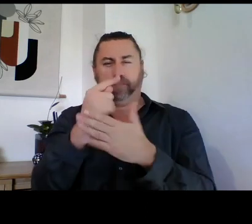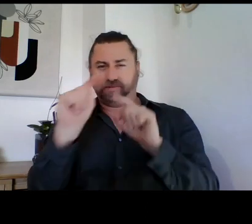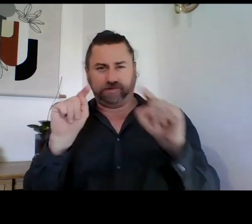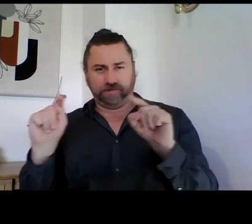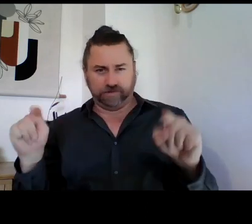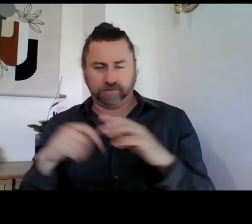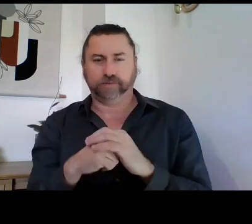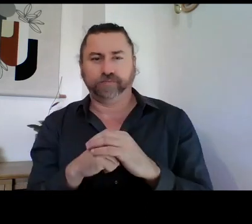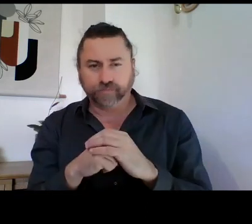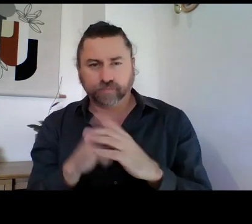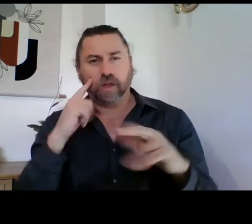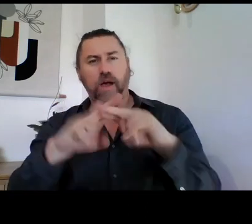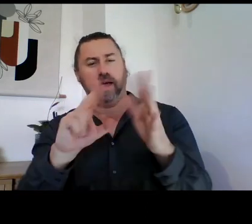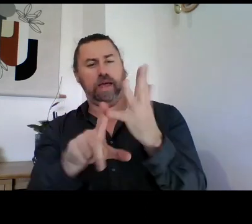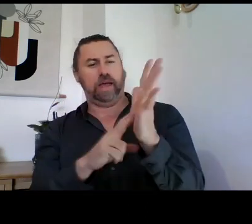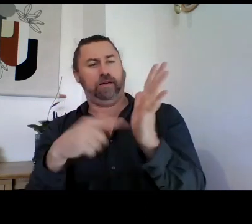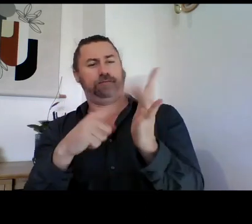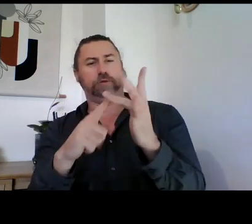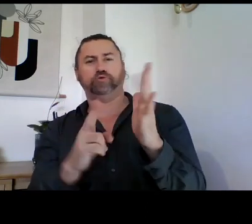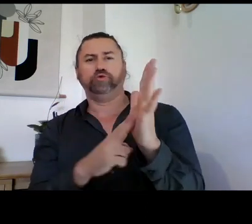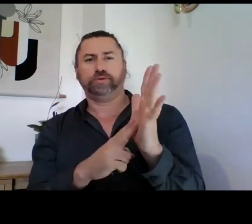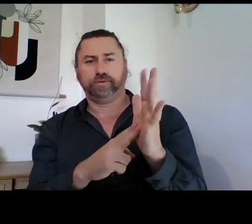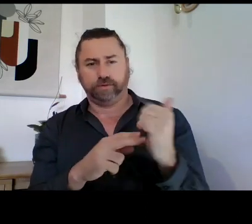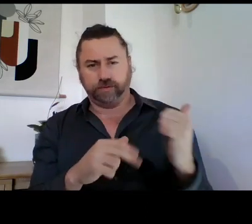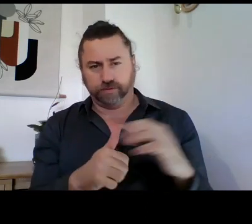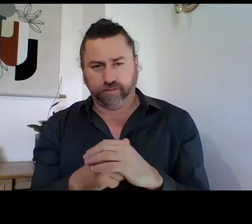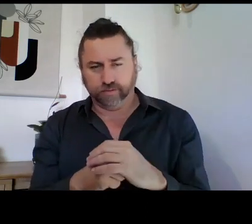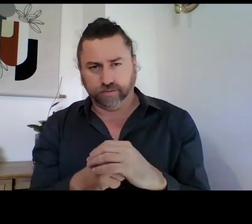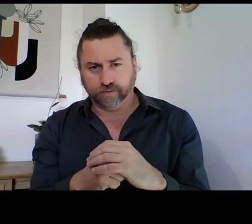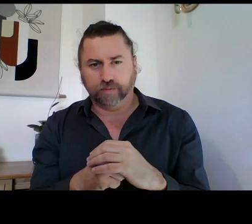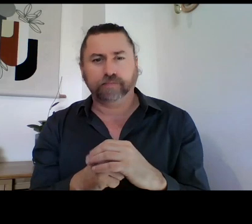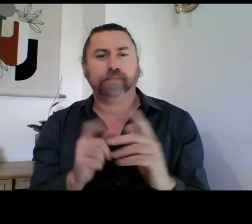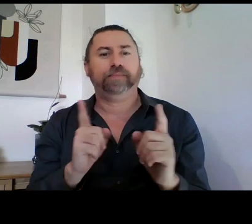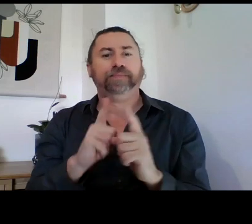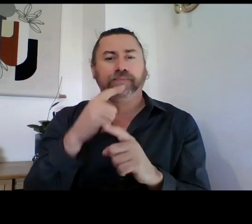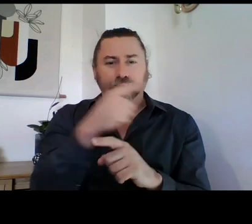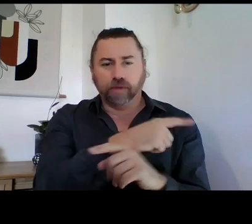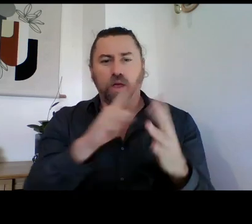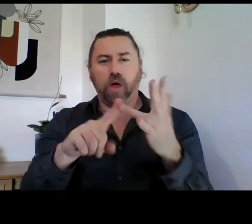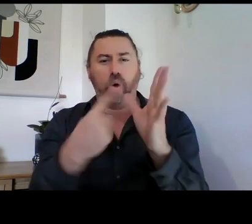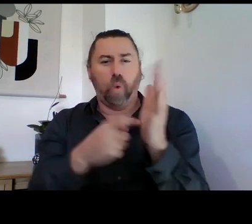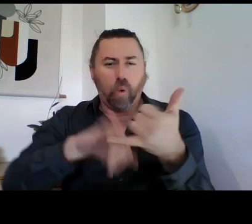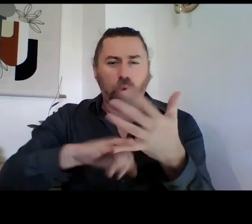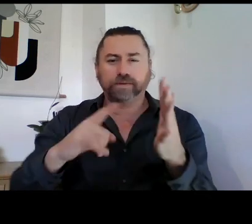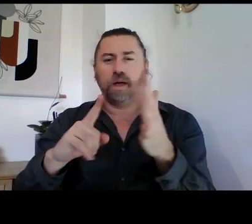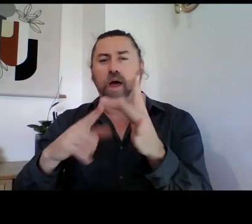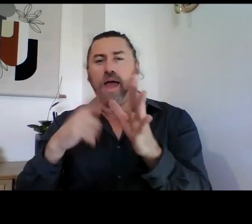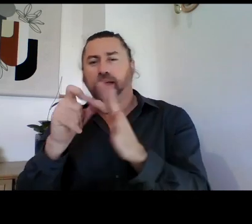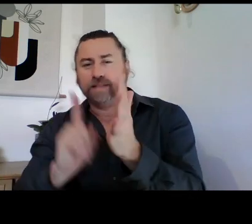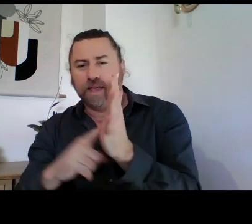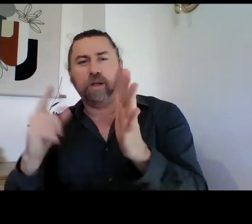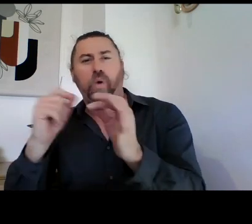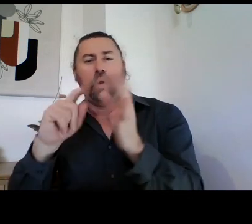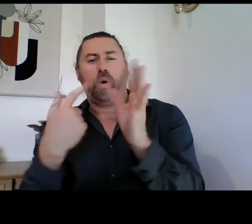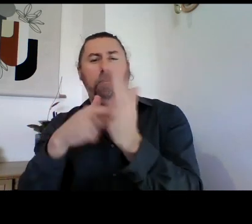So let's look at the function section. This section uses instruments such as the ORS IADL and the Bartel Index